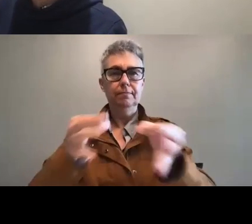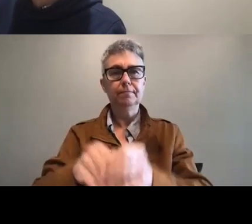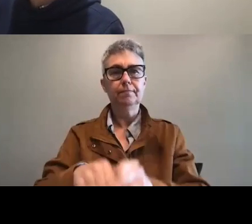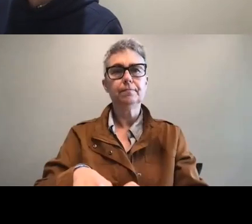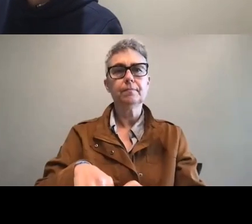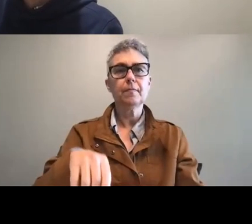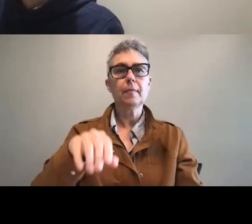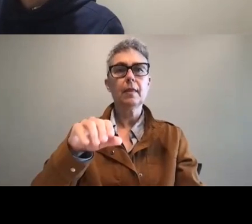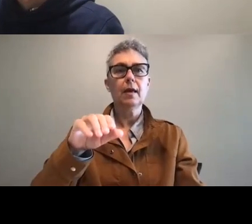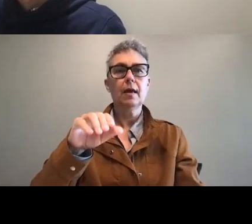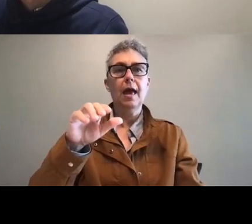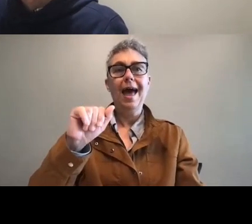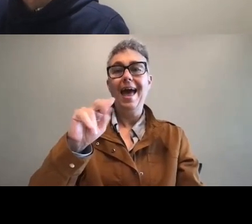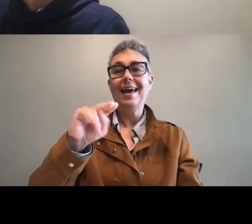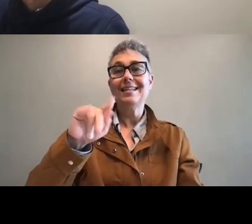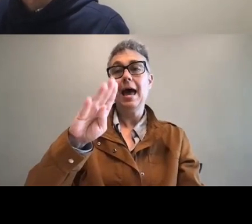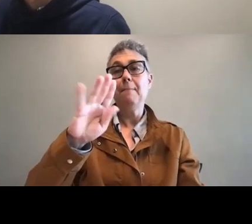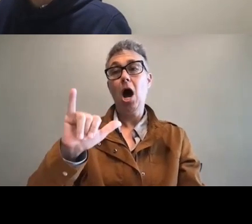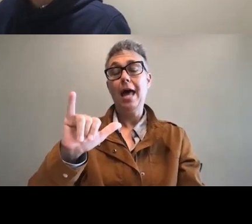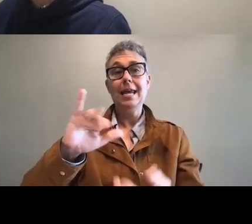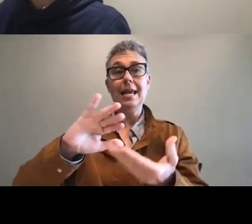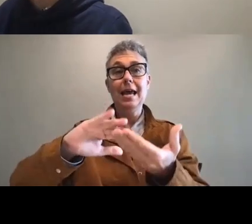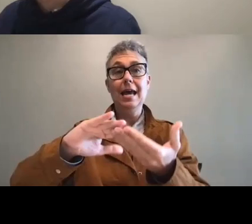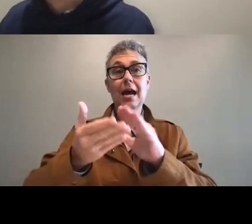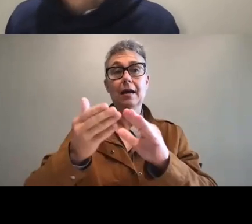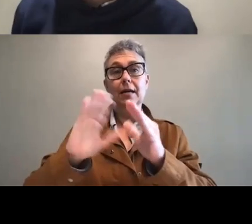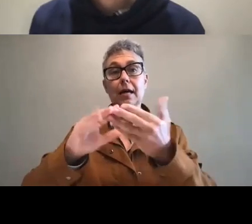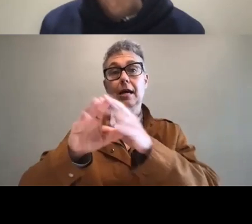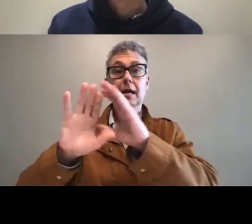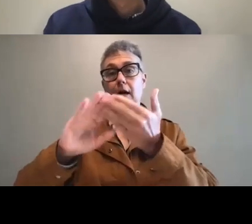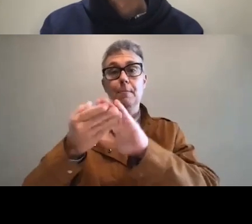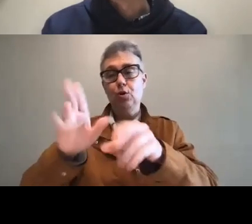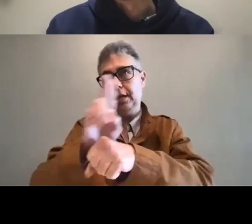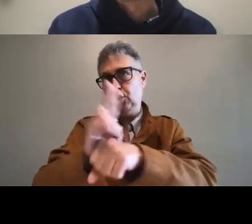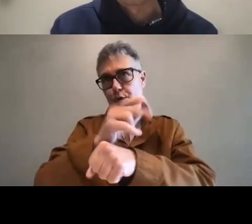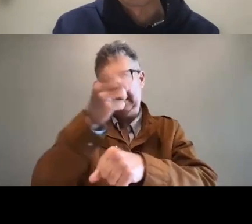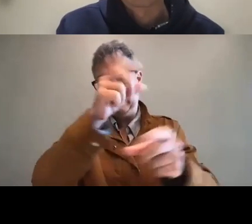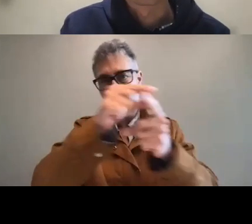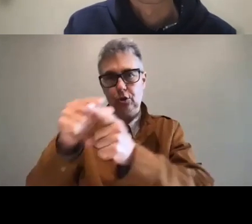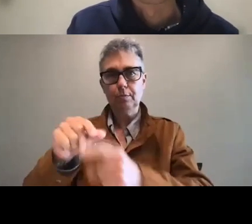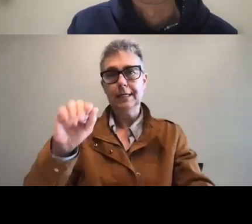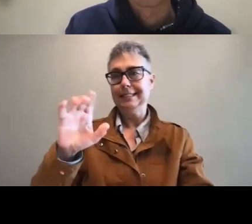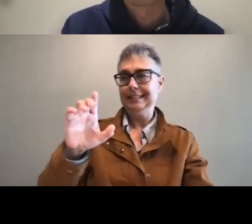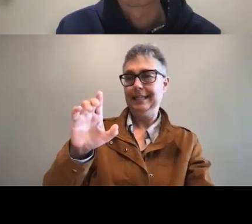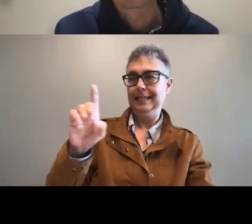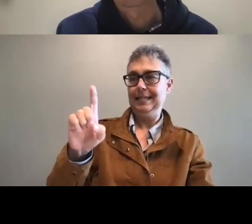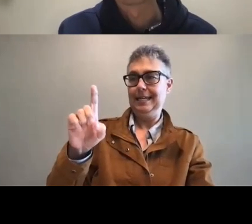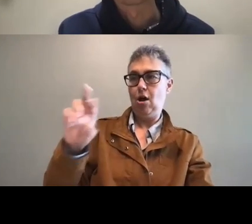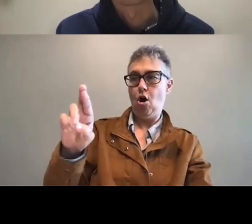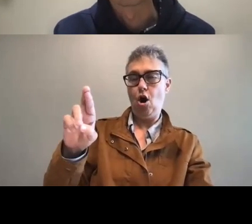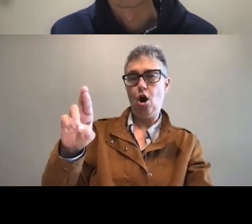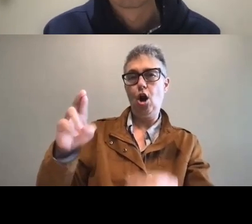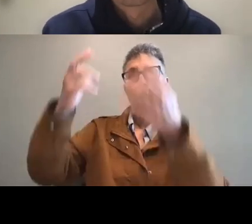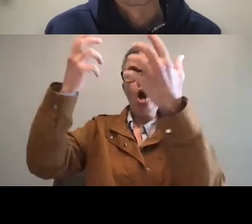community kind of have these several words. One is the CDR, this